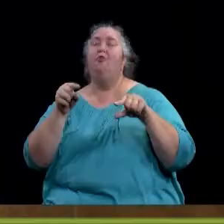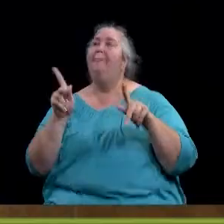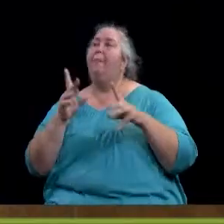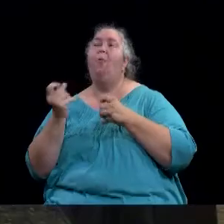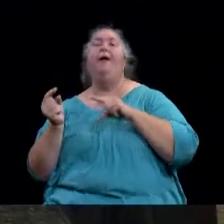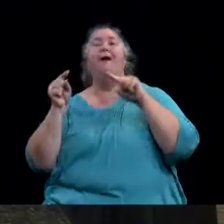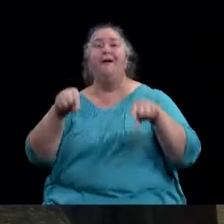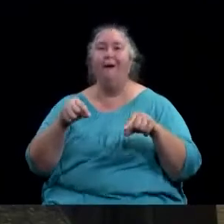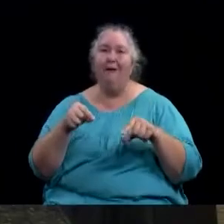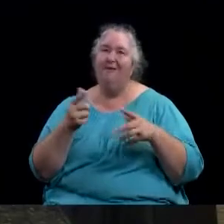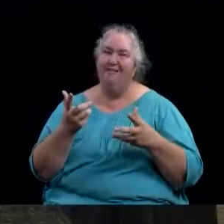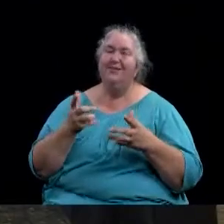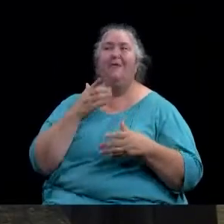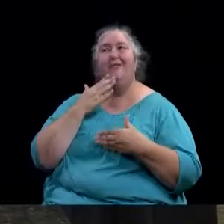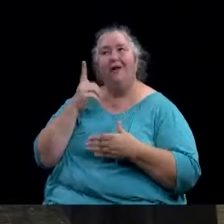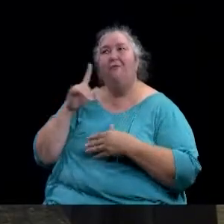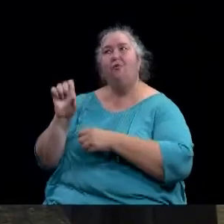resolution.